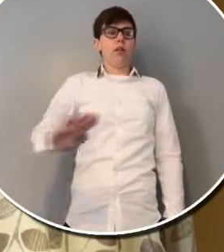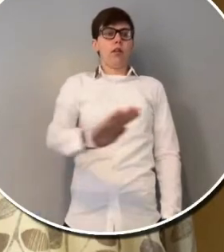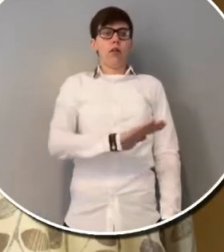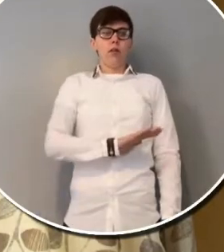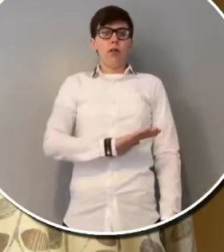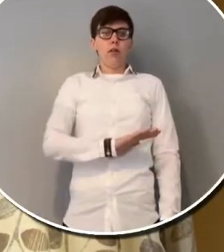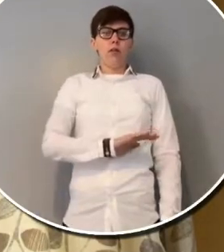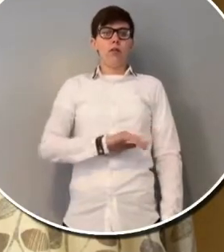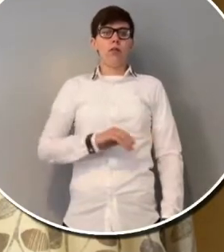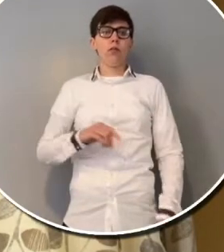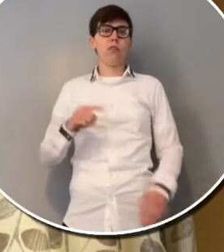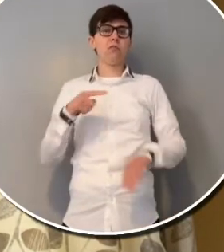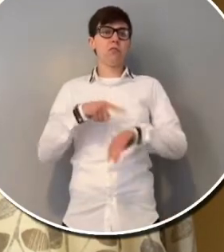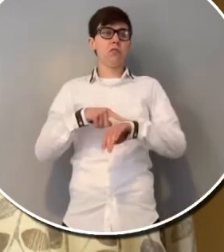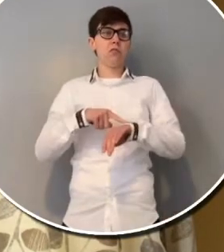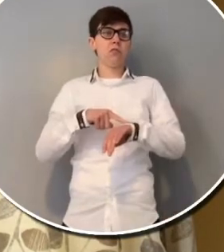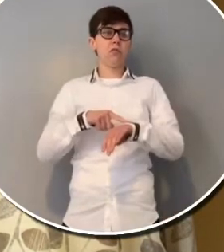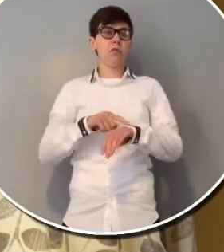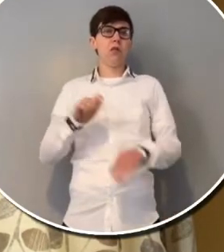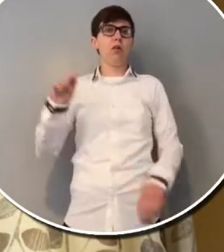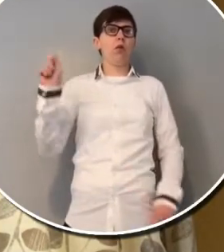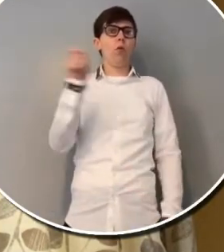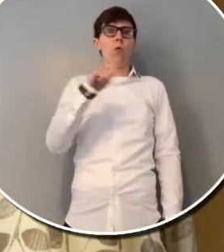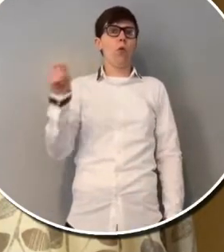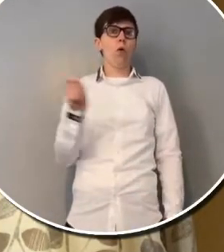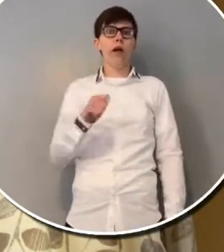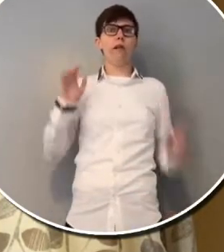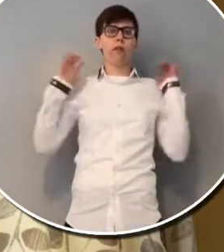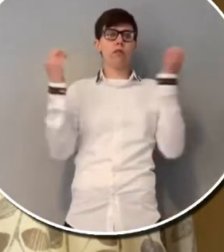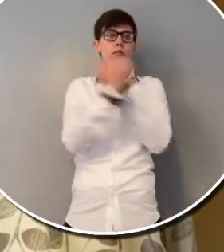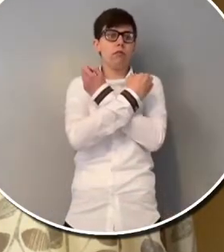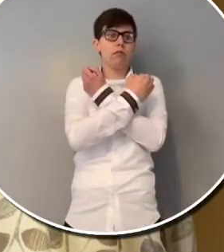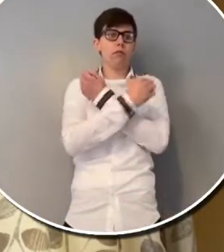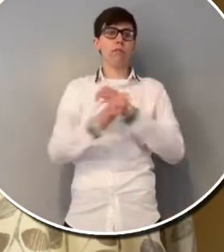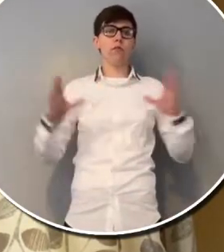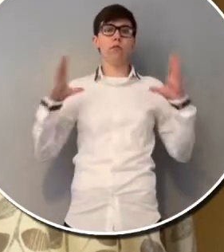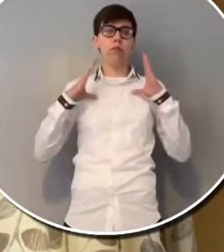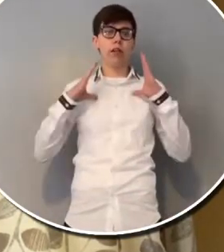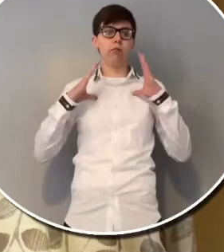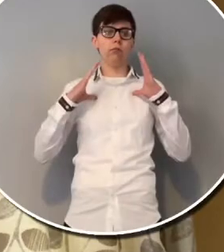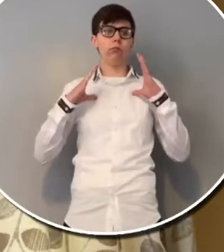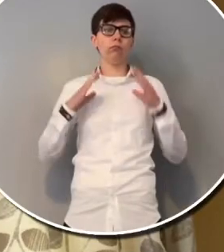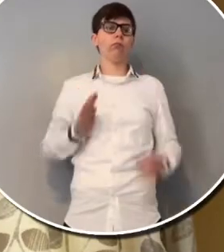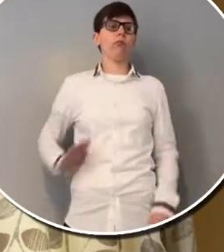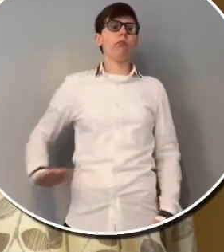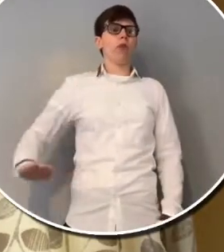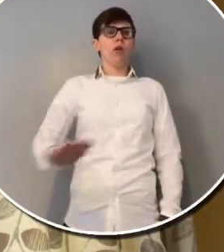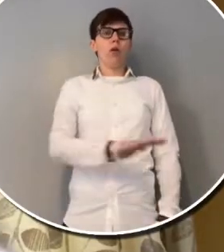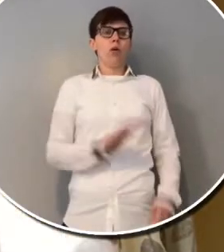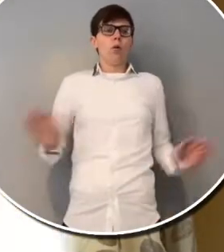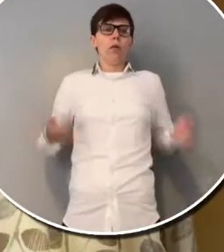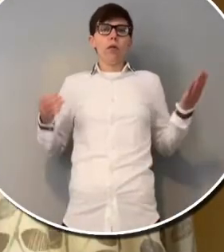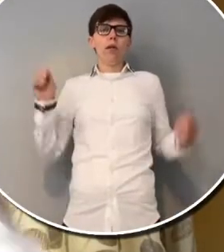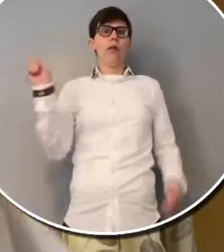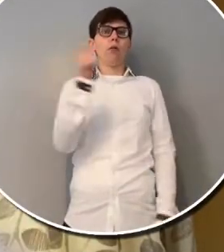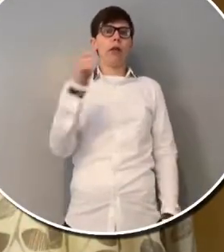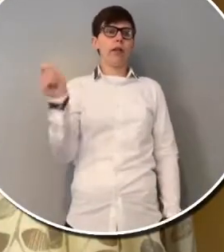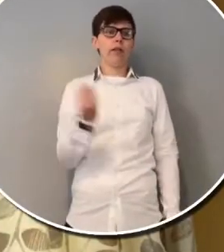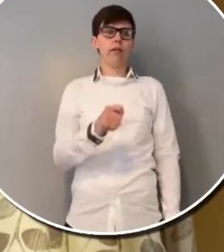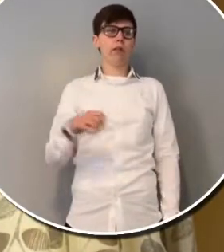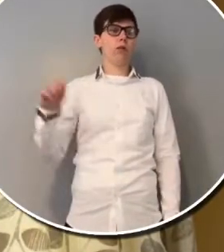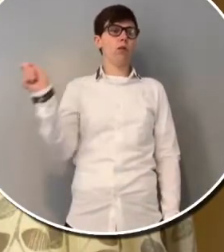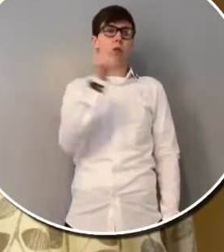at peepo, play a game with me? Right, well done. Shall we this time